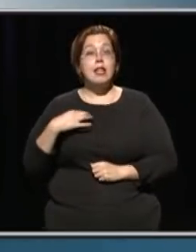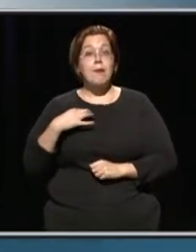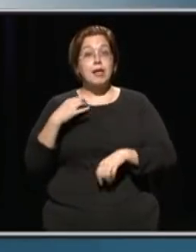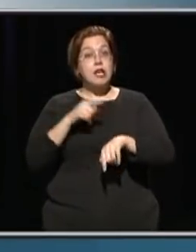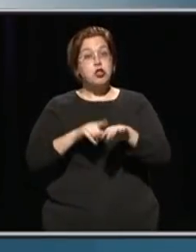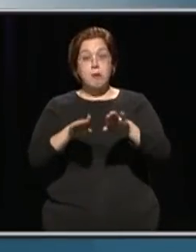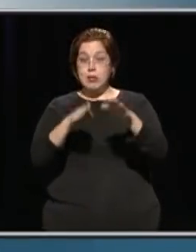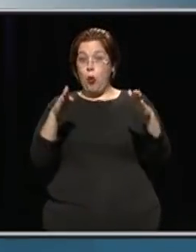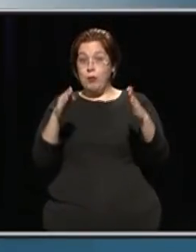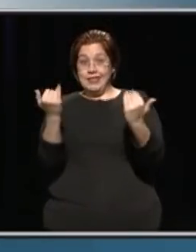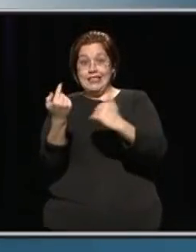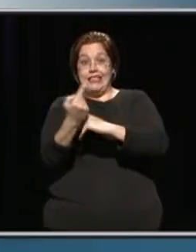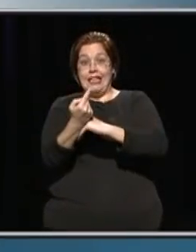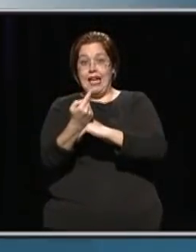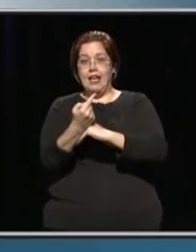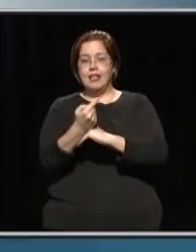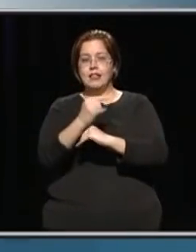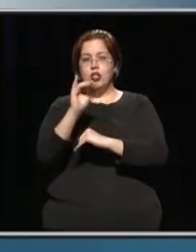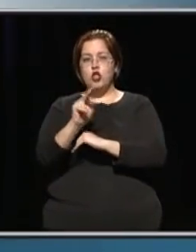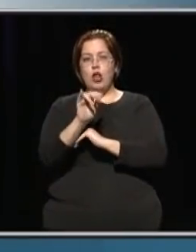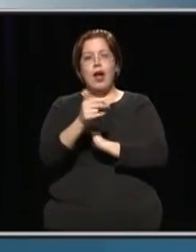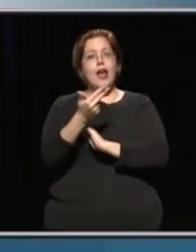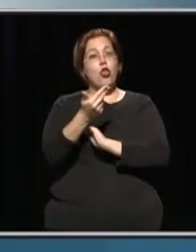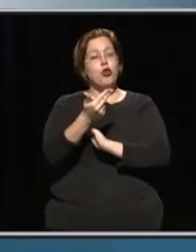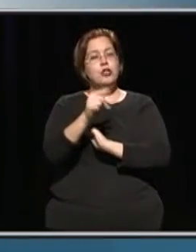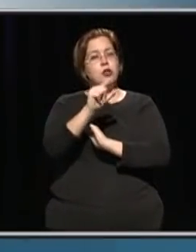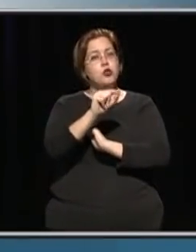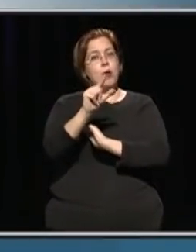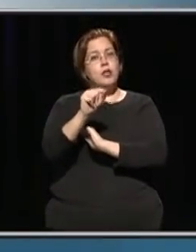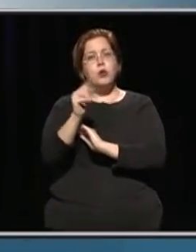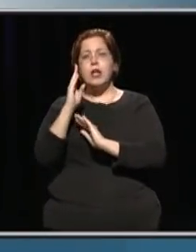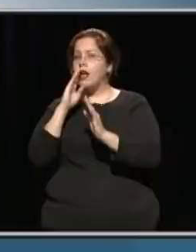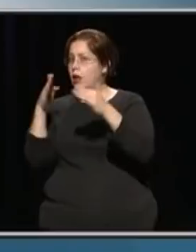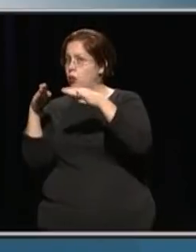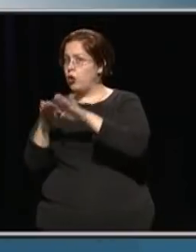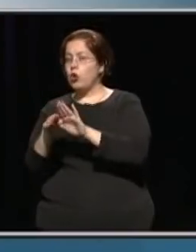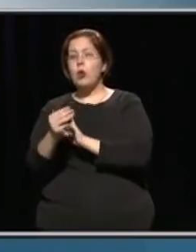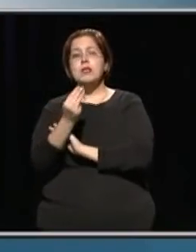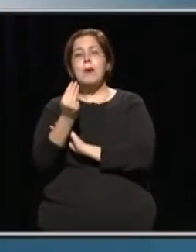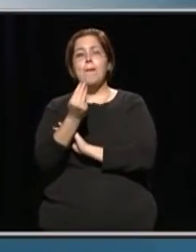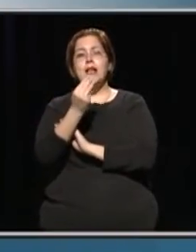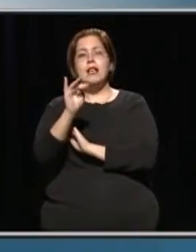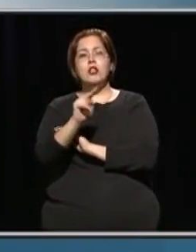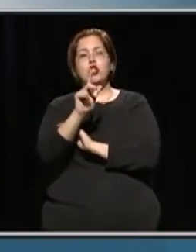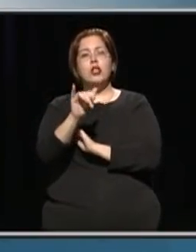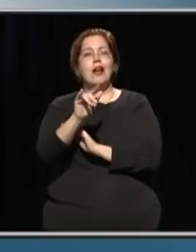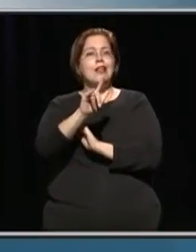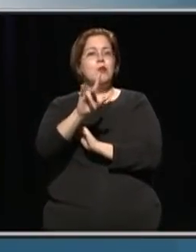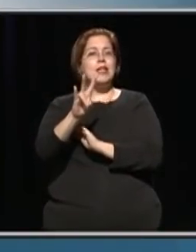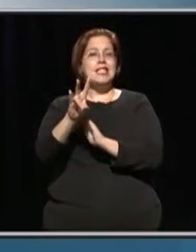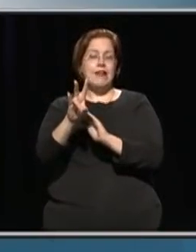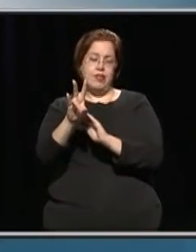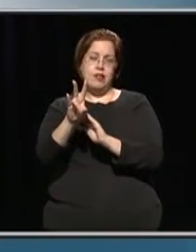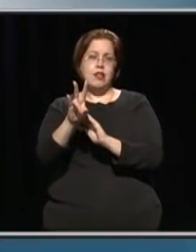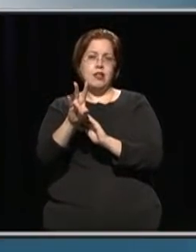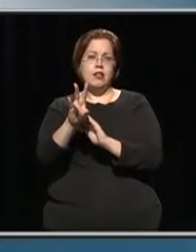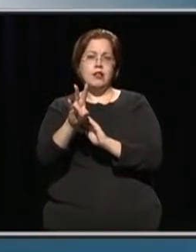is open today, July 13th, 2020, and closes on Monday, July 27th,